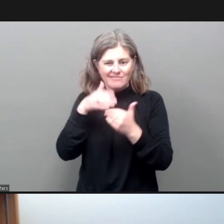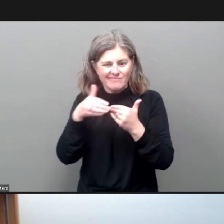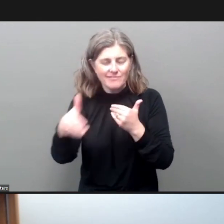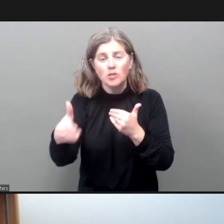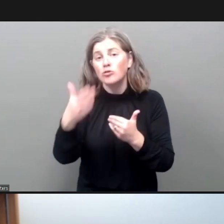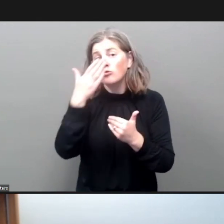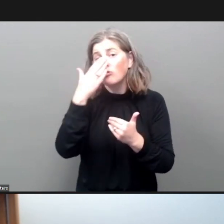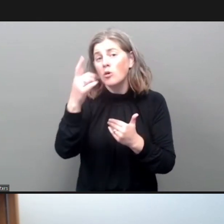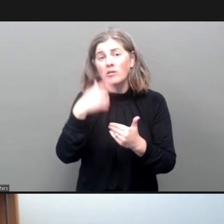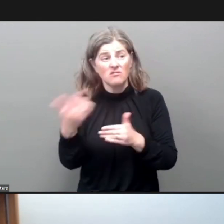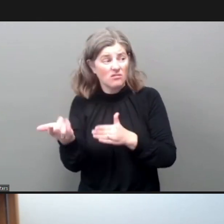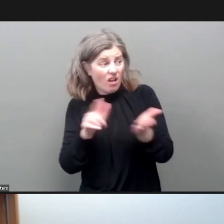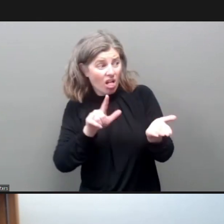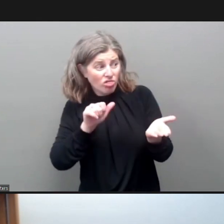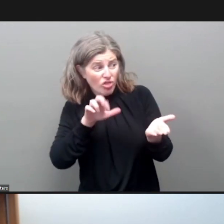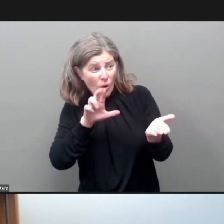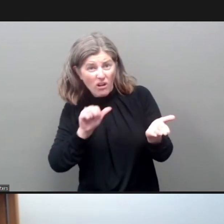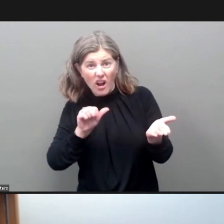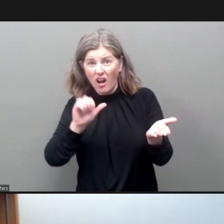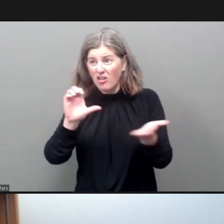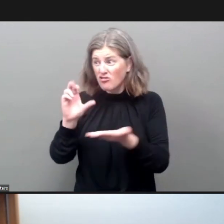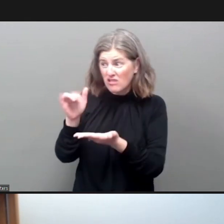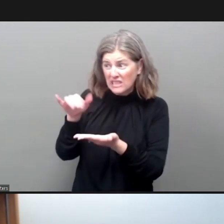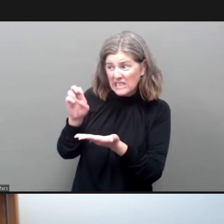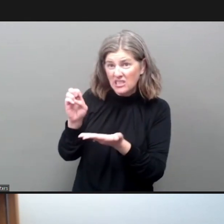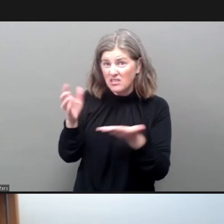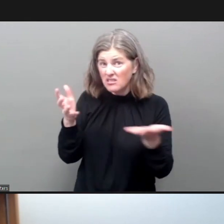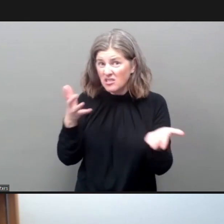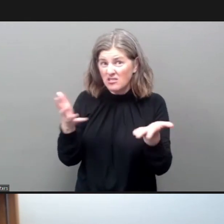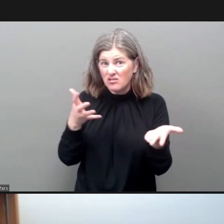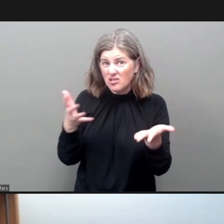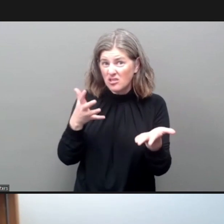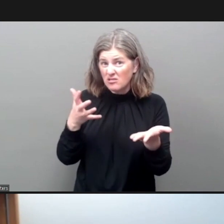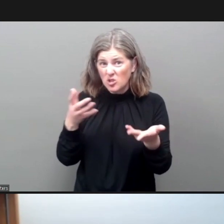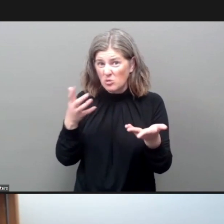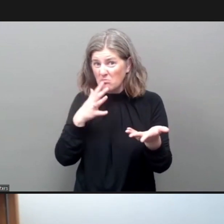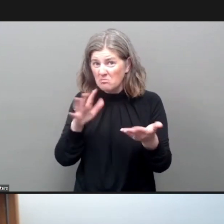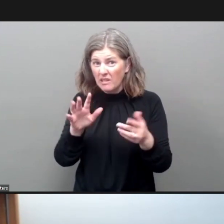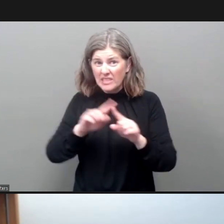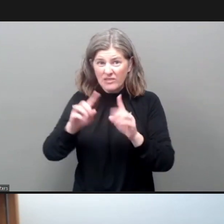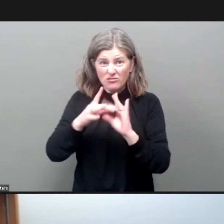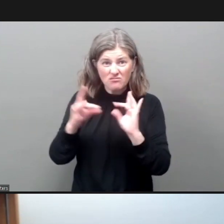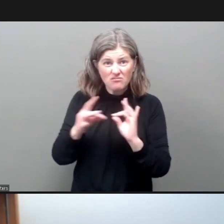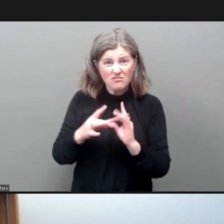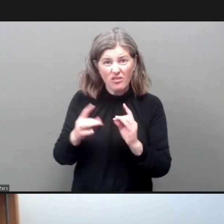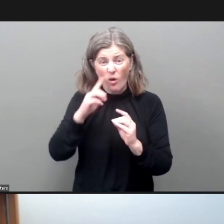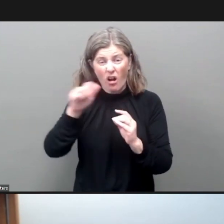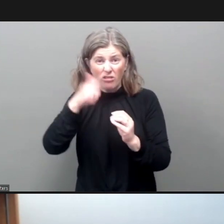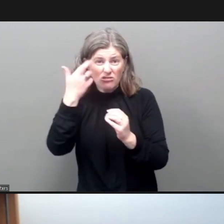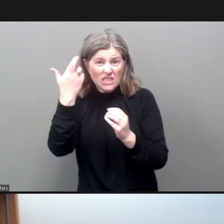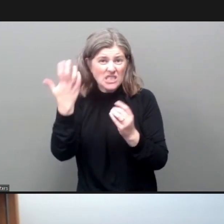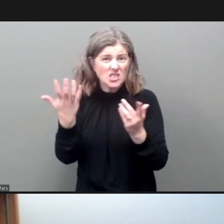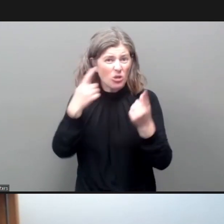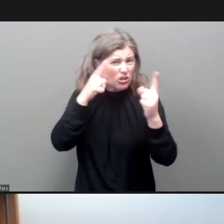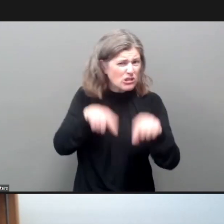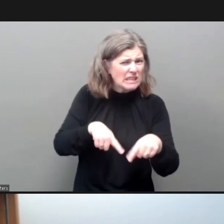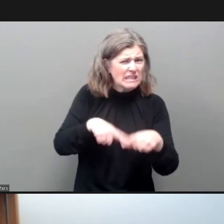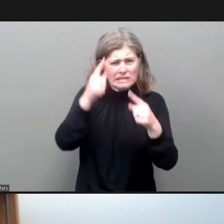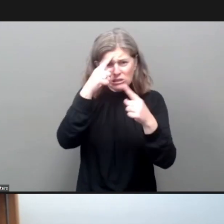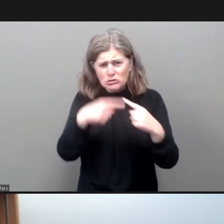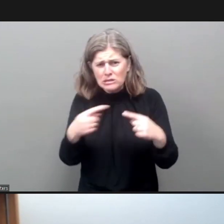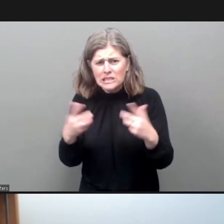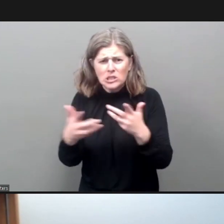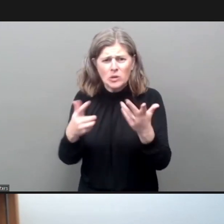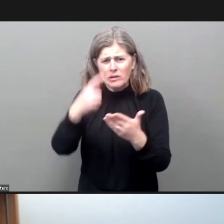though. Laura, Christine, would you substitute one of my top three for something else or agree, or what do